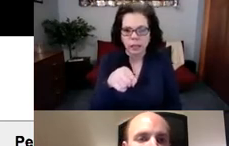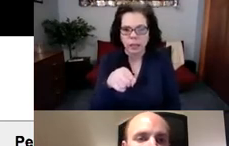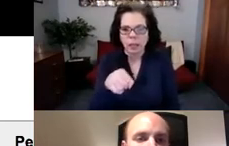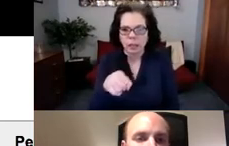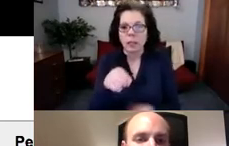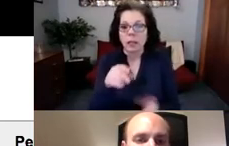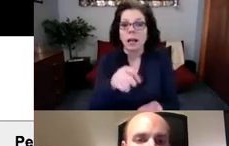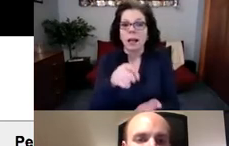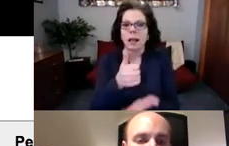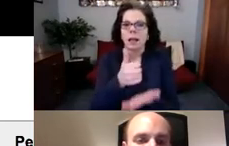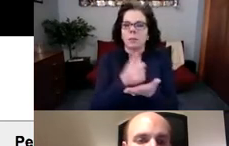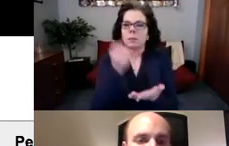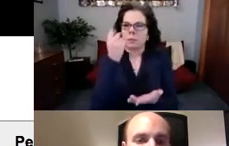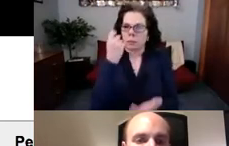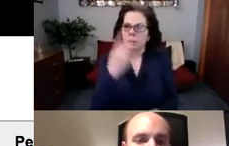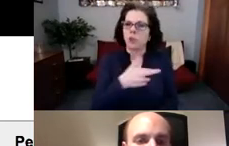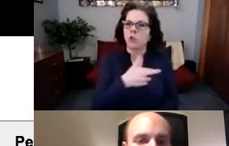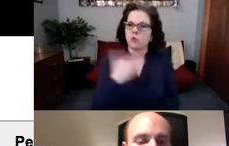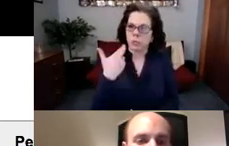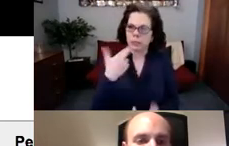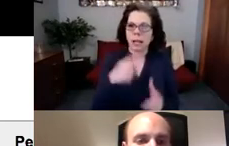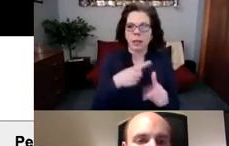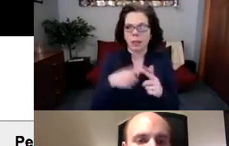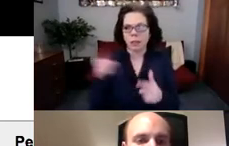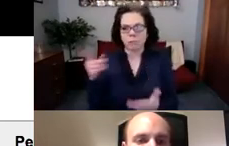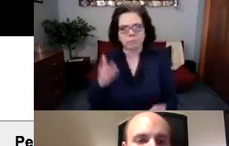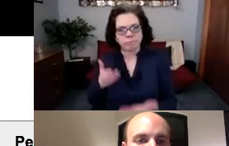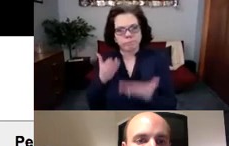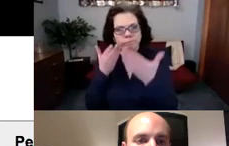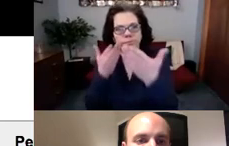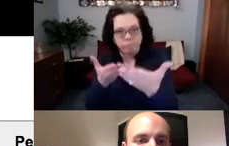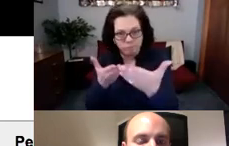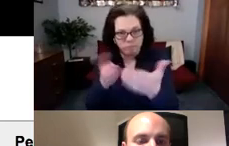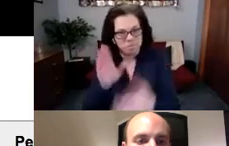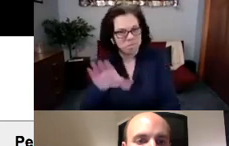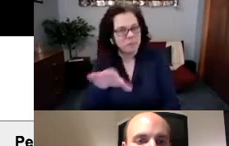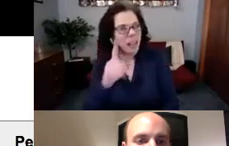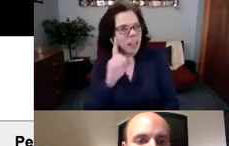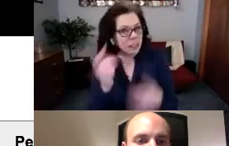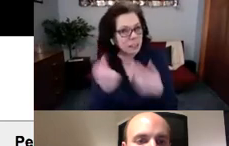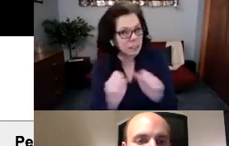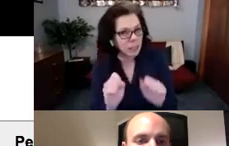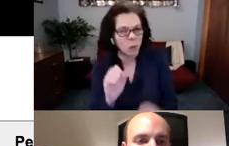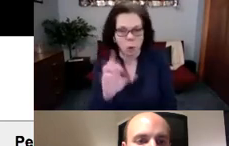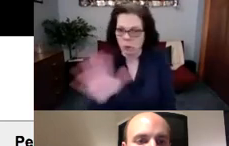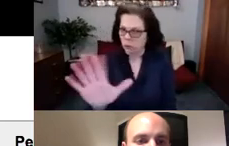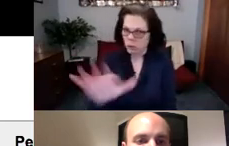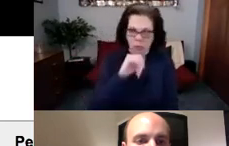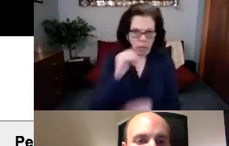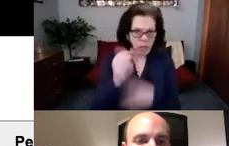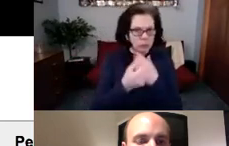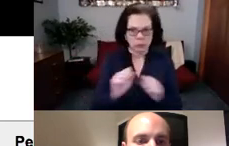understand the risk and then provide recommendations to us as to whether it's safe as a community to have in-person